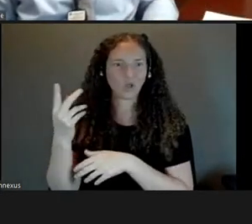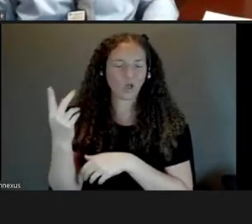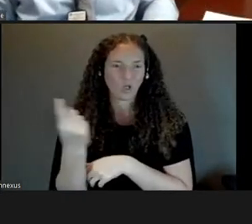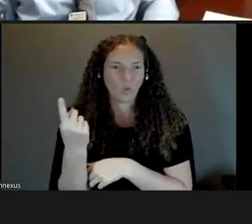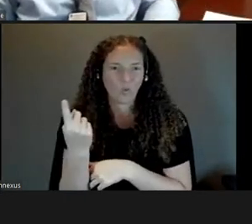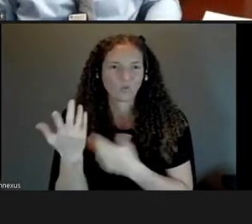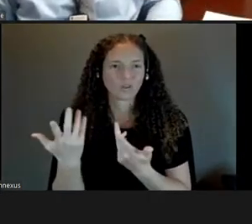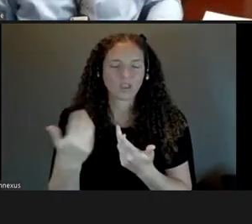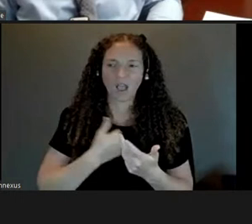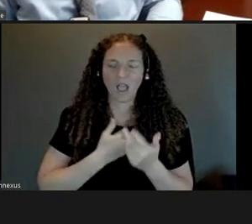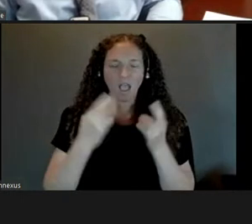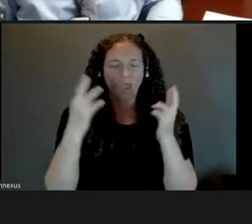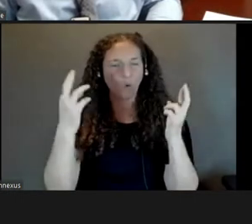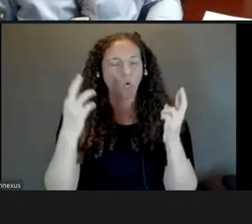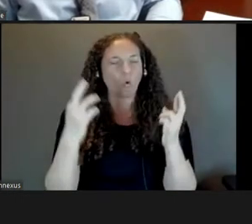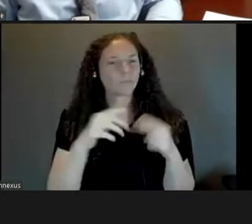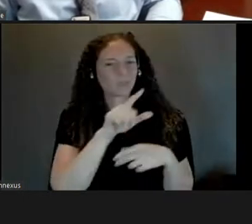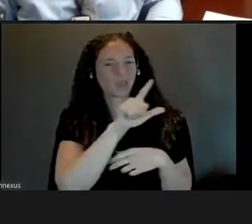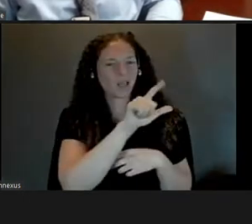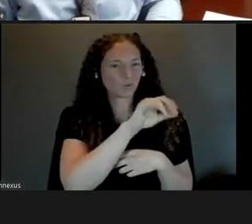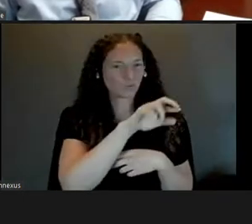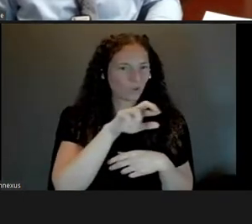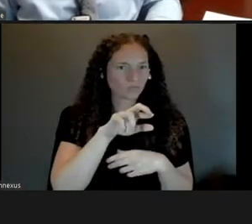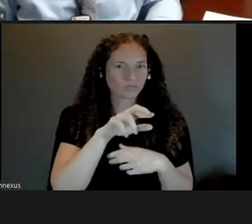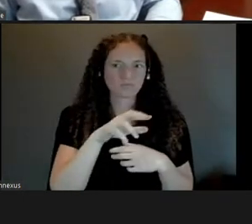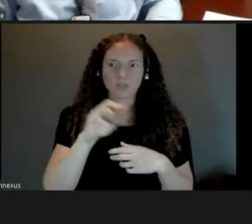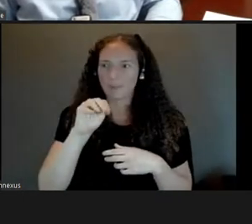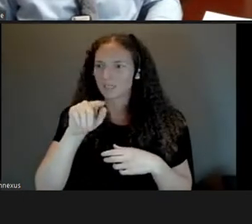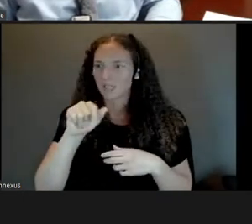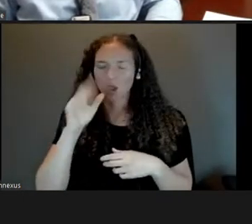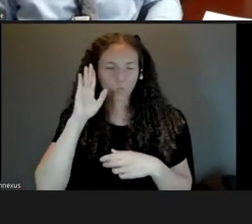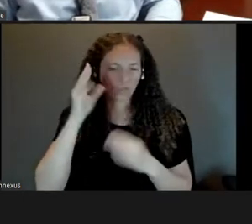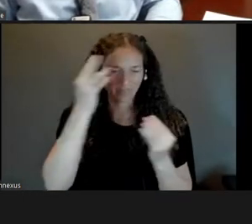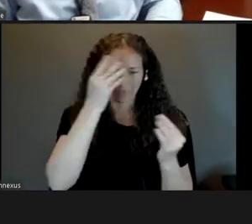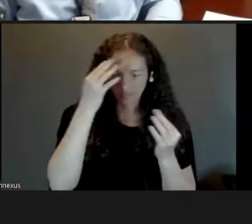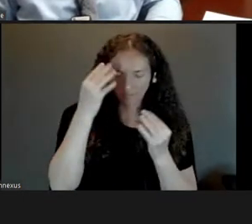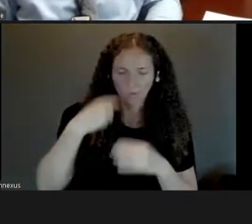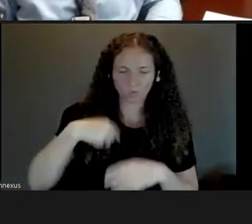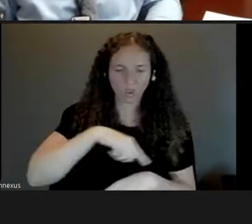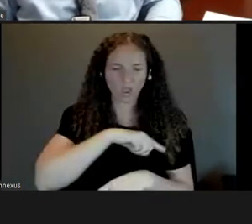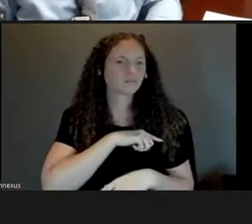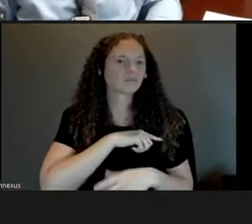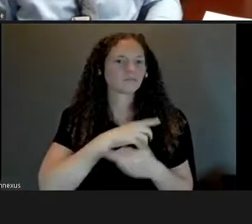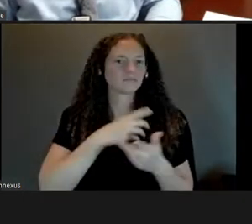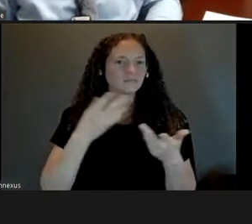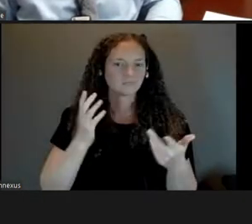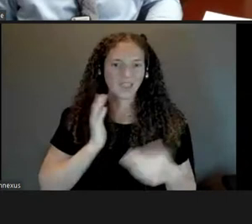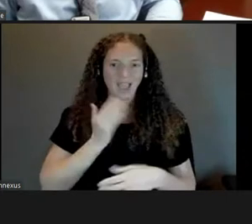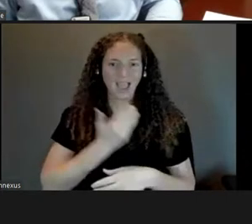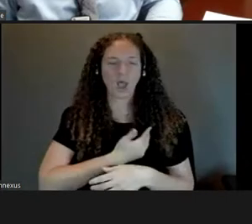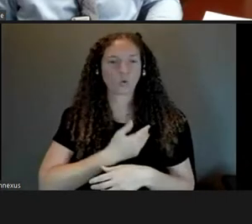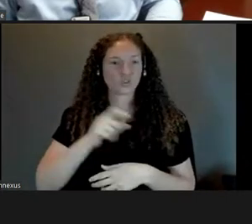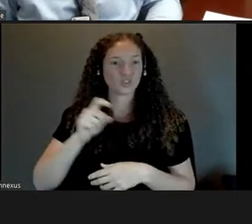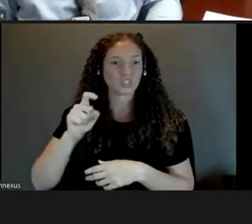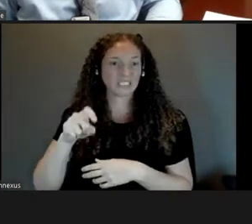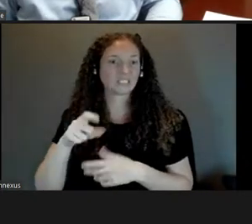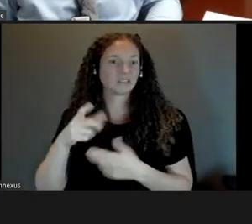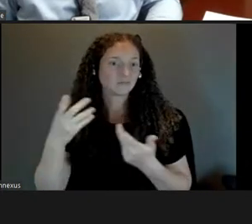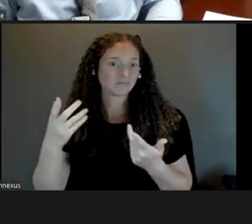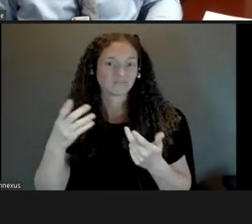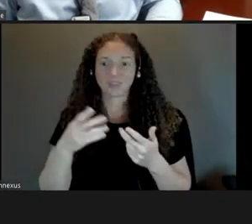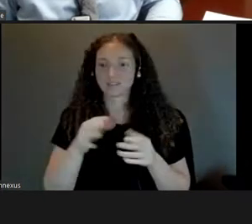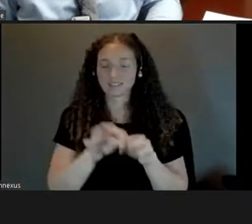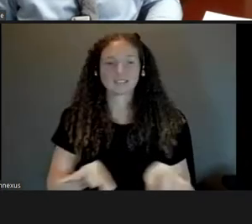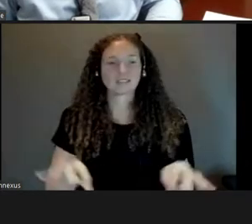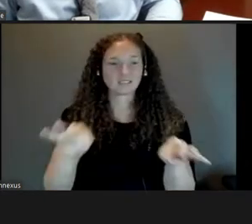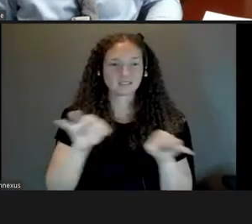Island Railroad and the MTA would consider other civil servants and the needs that we as essential workers must